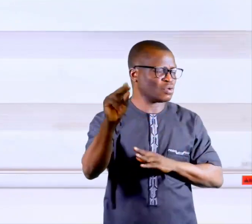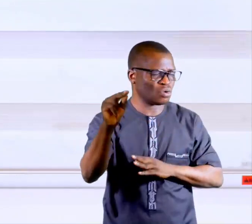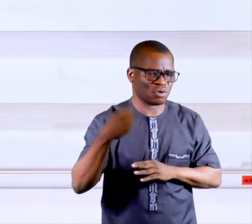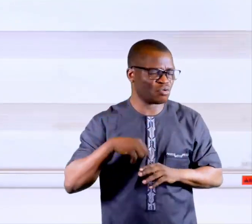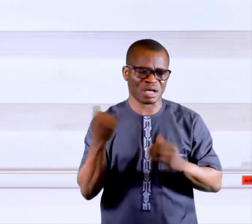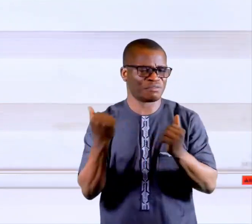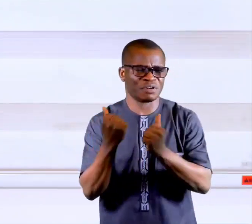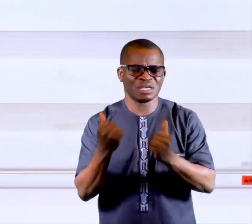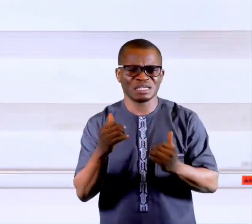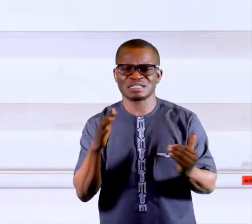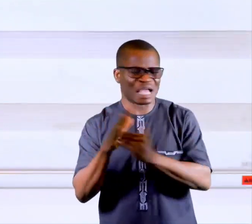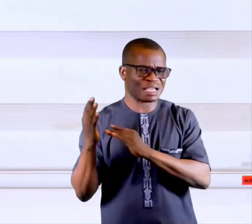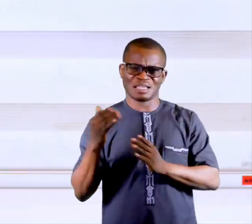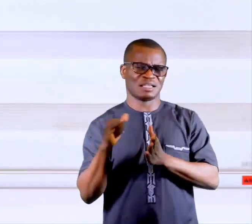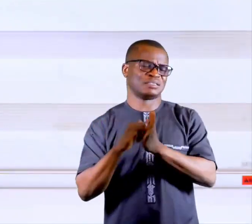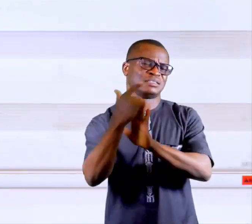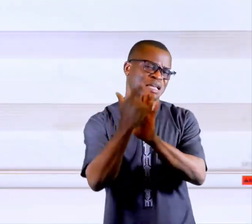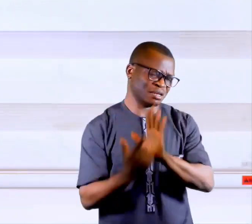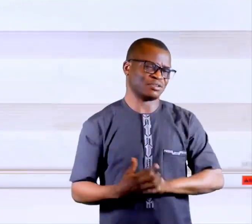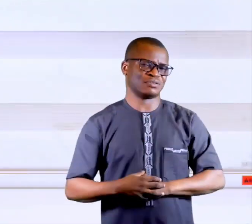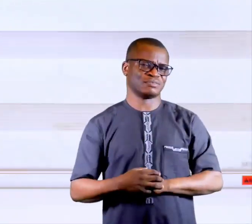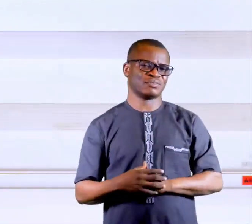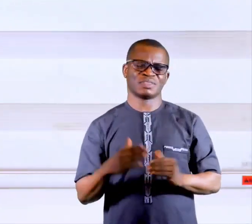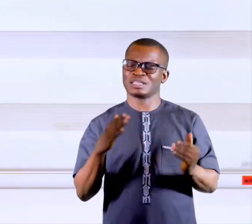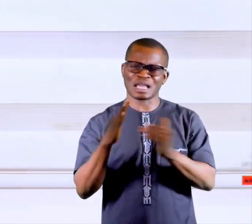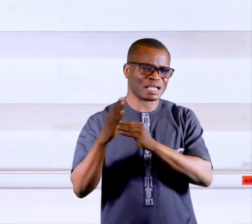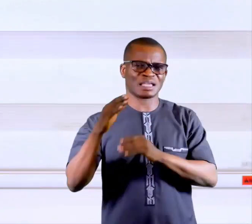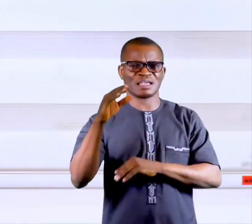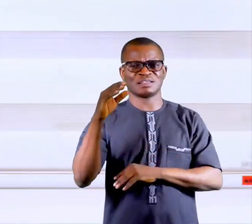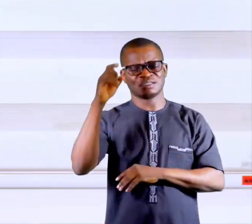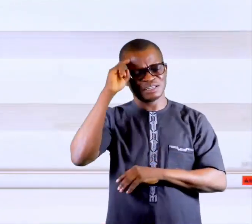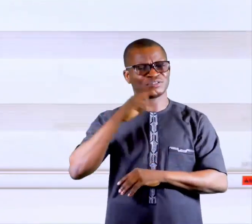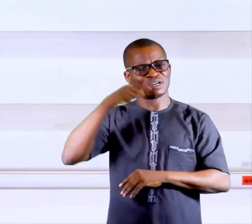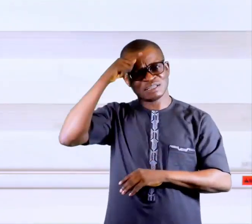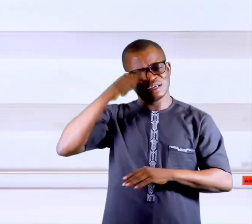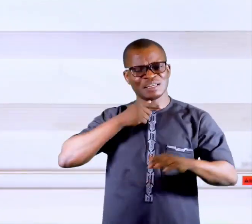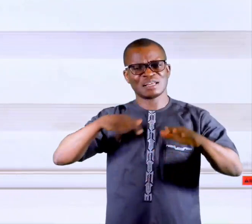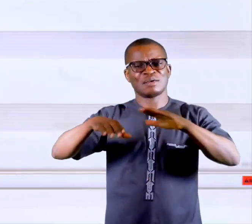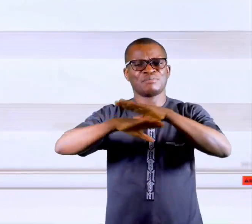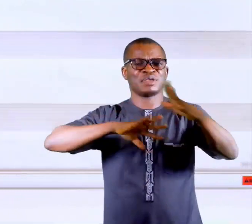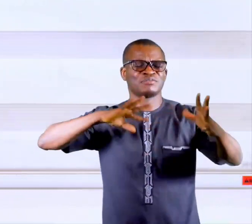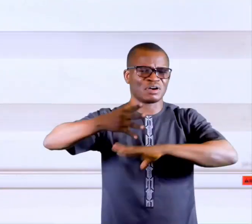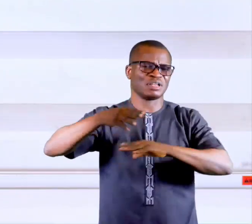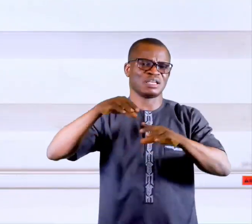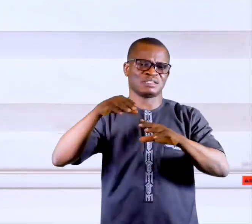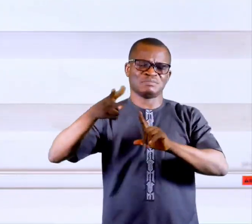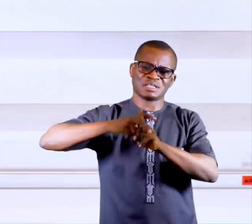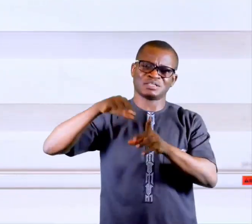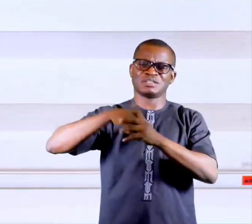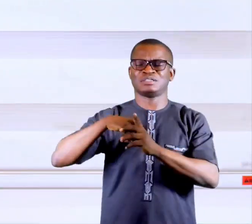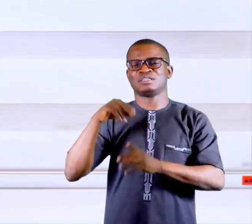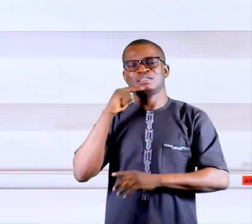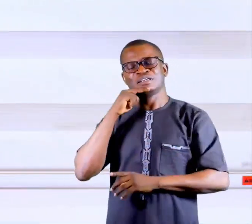fighting against the sexual and gender-based violence implementation